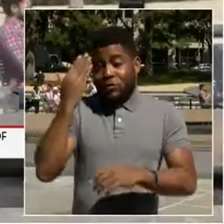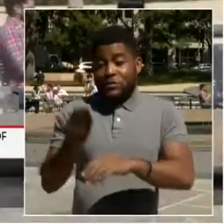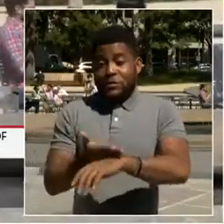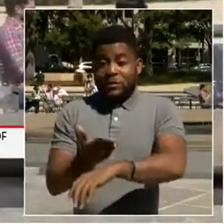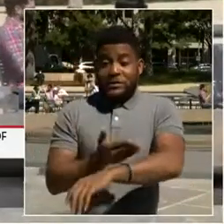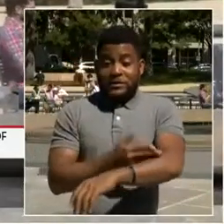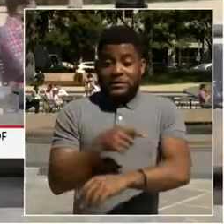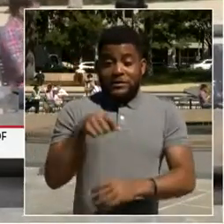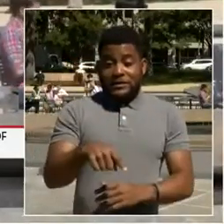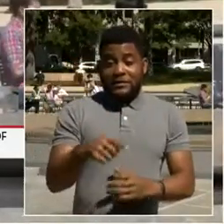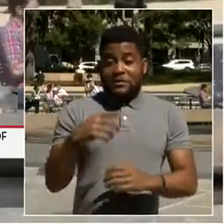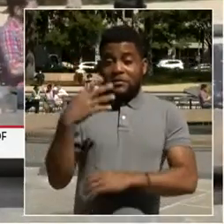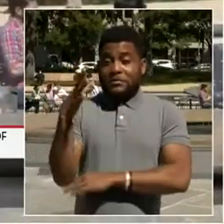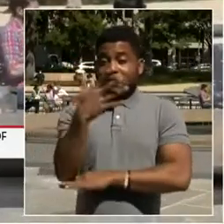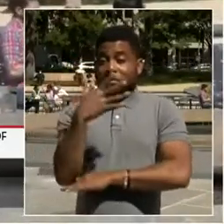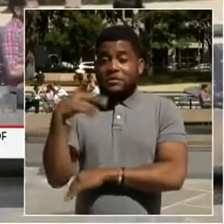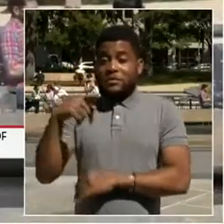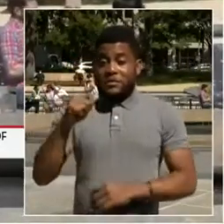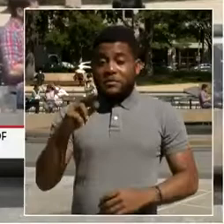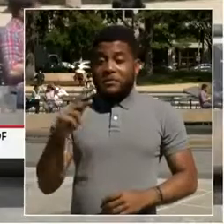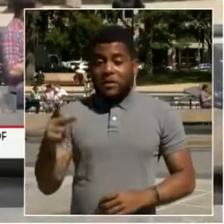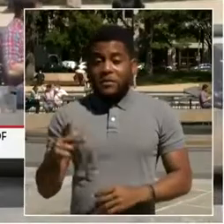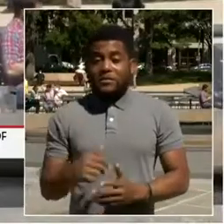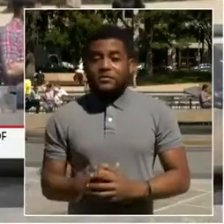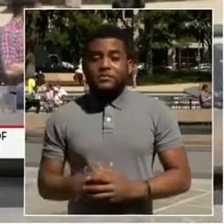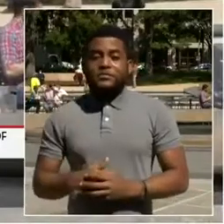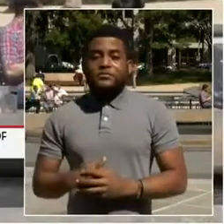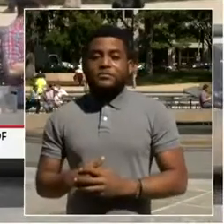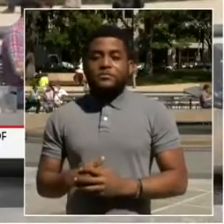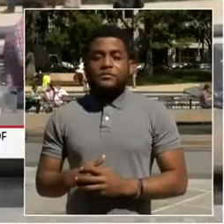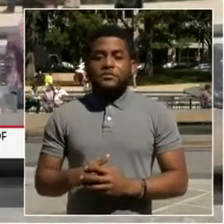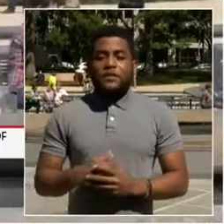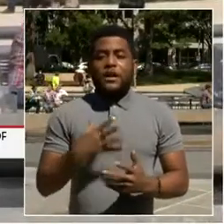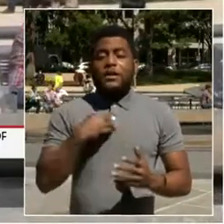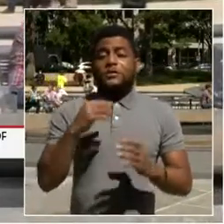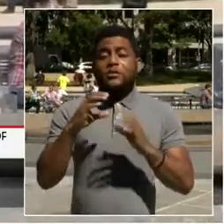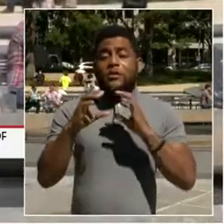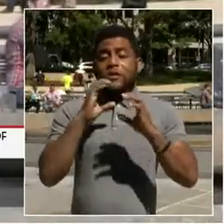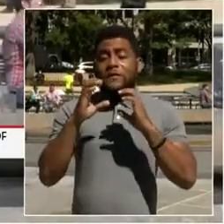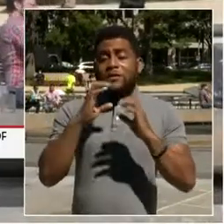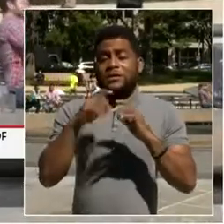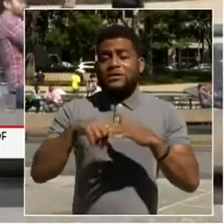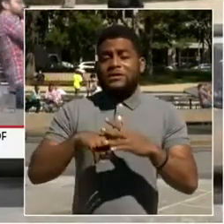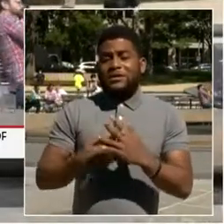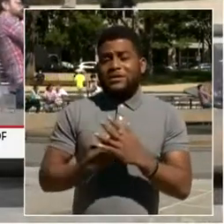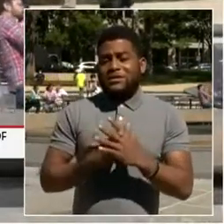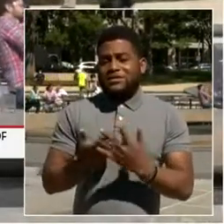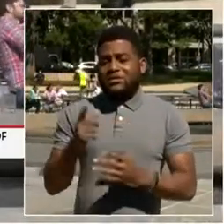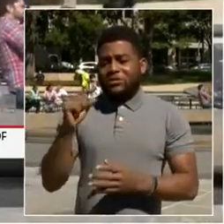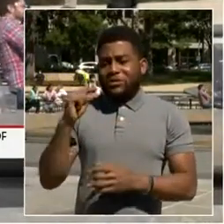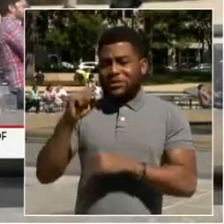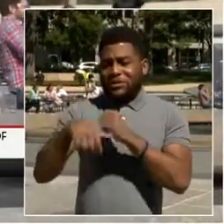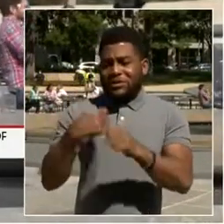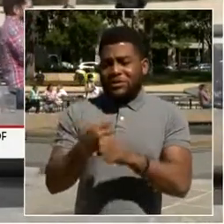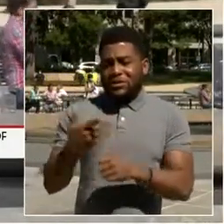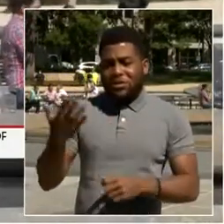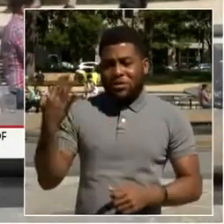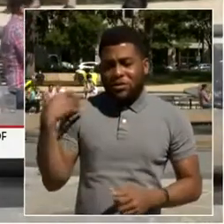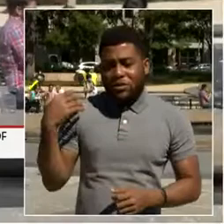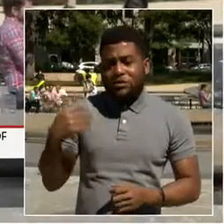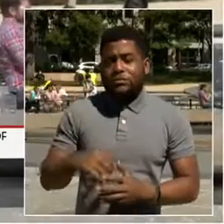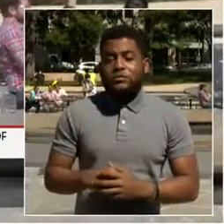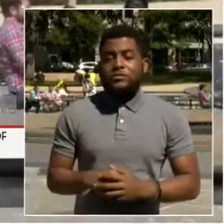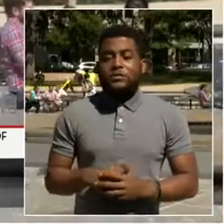began or conversations about the renovations began over a decade ago. And we are finally glad